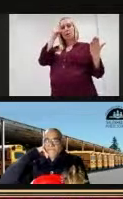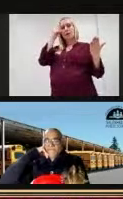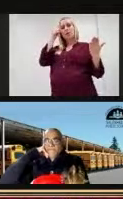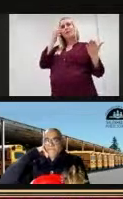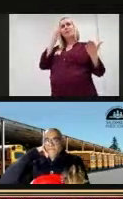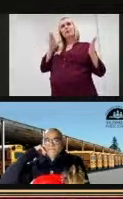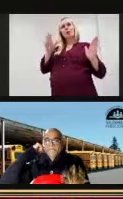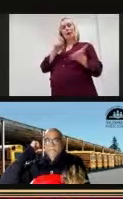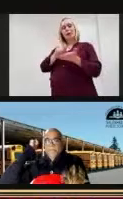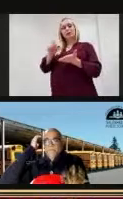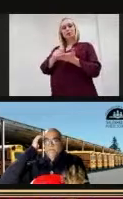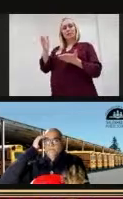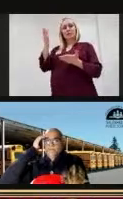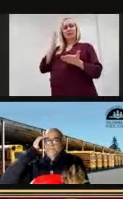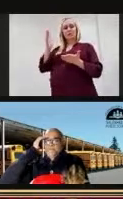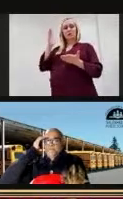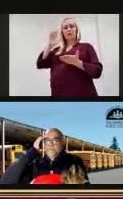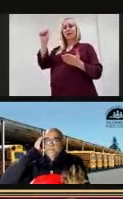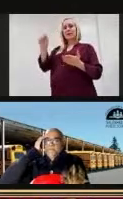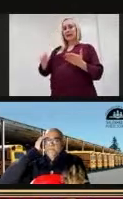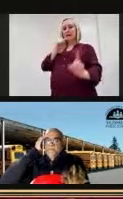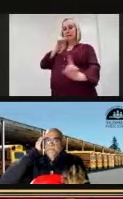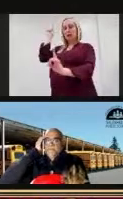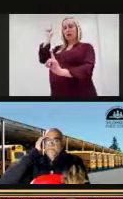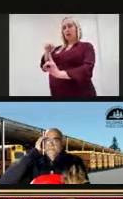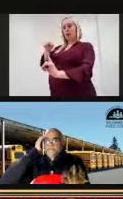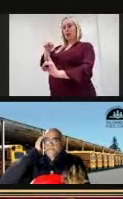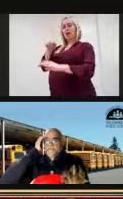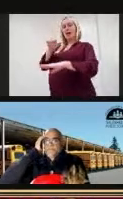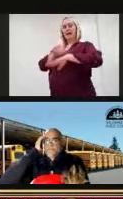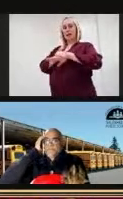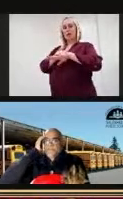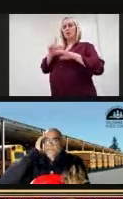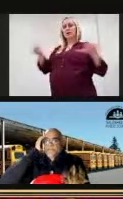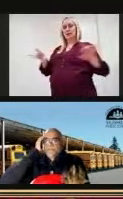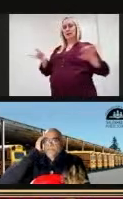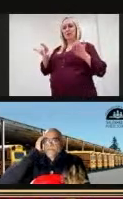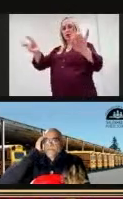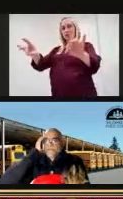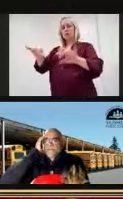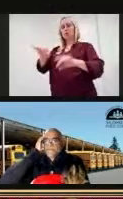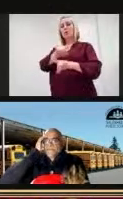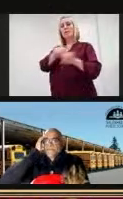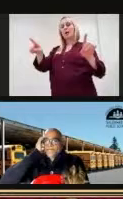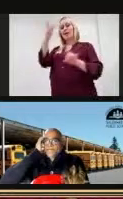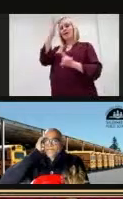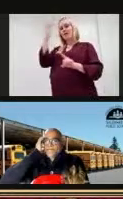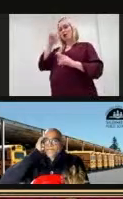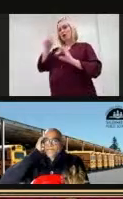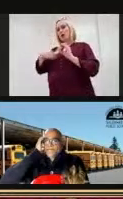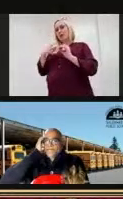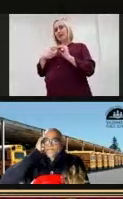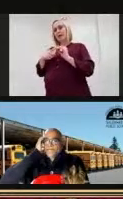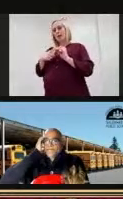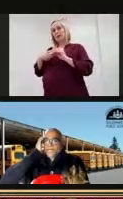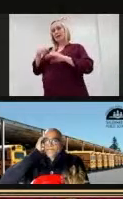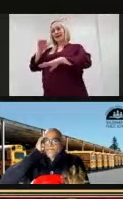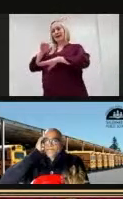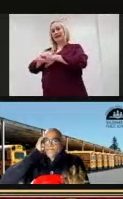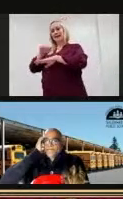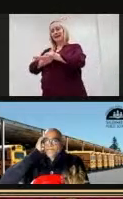the way it was written, yes, it pointed out the English language learners, but it forgot about the English